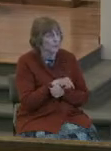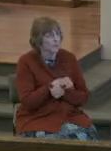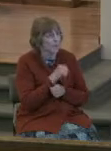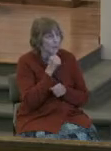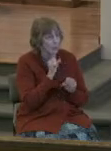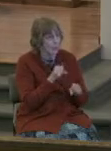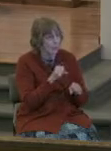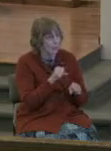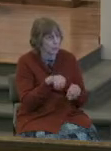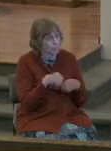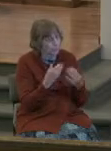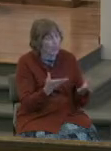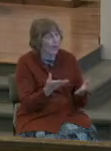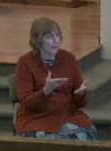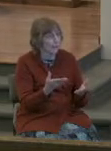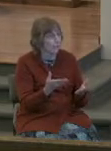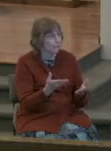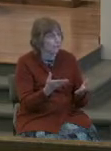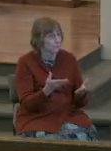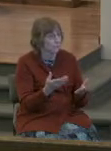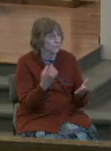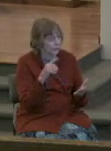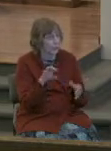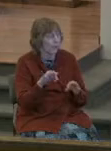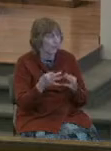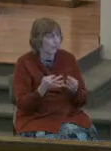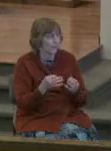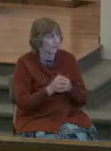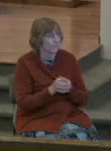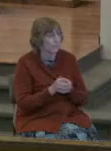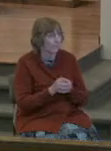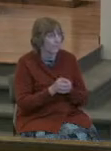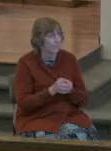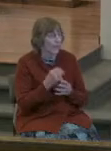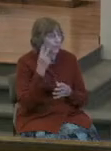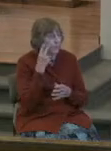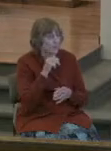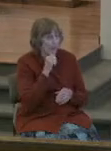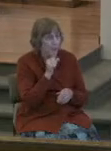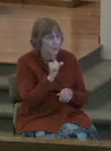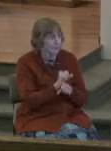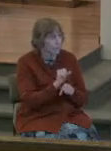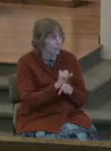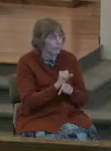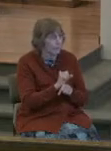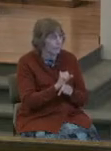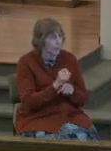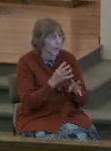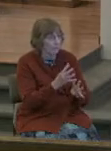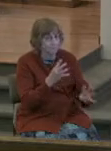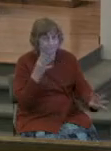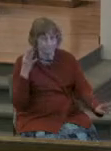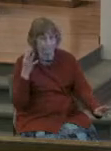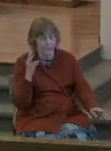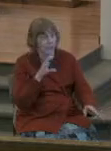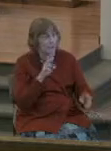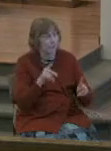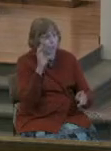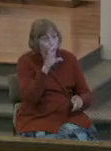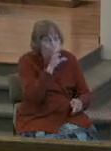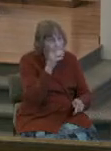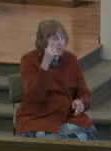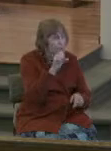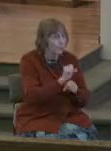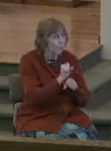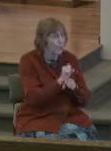being able to provide the way they used to for their families. We see unemployment lines and people looking for work. We see